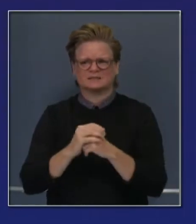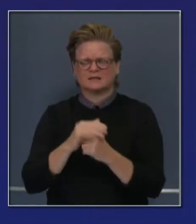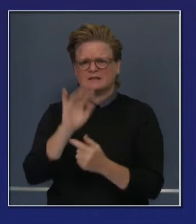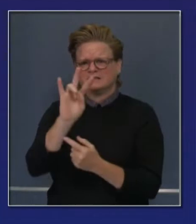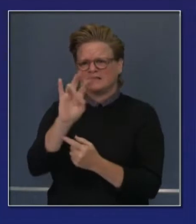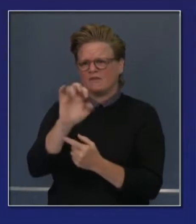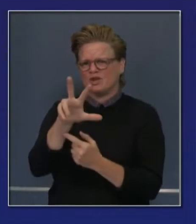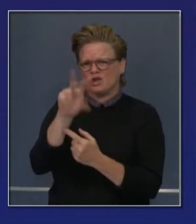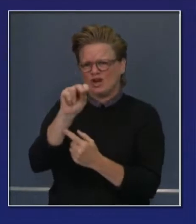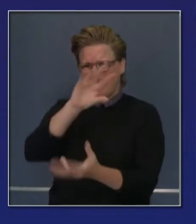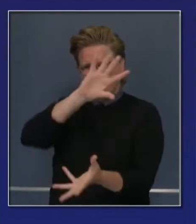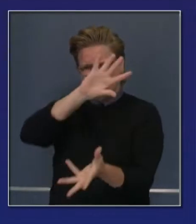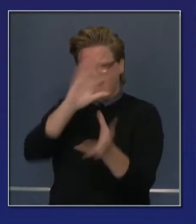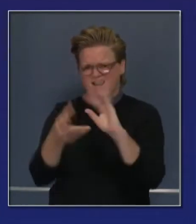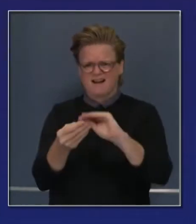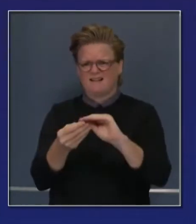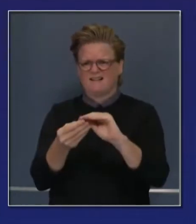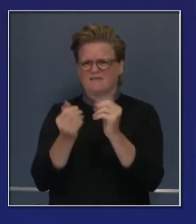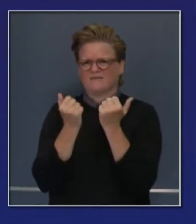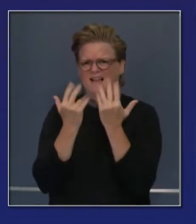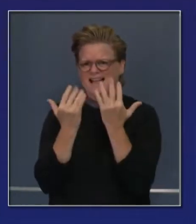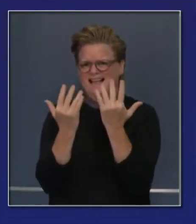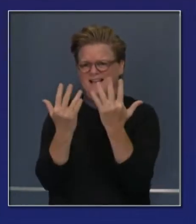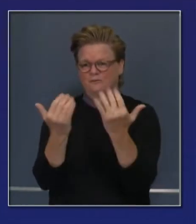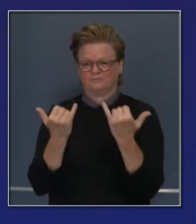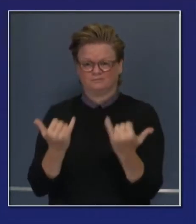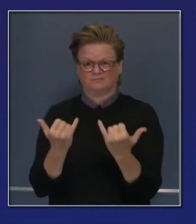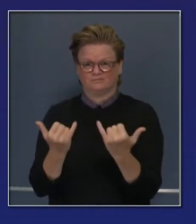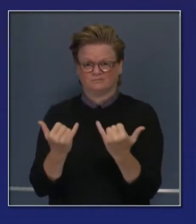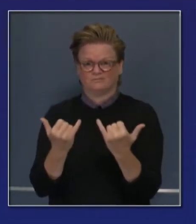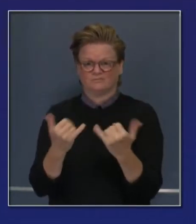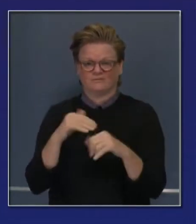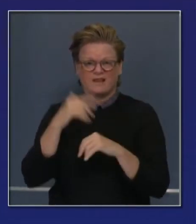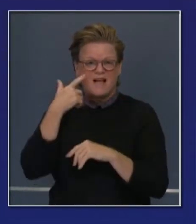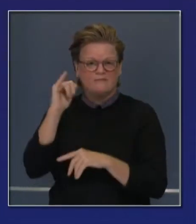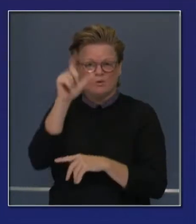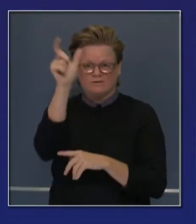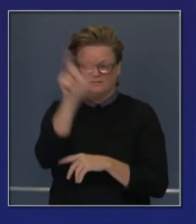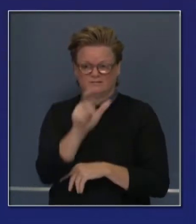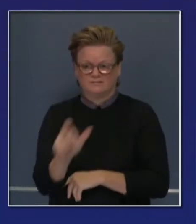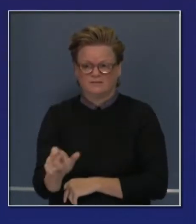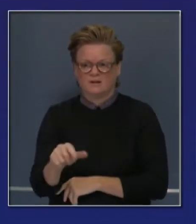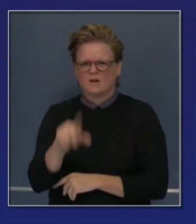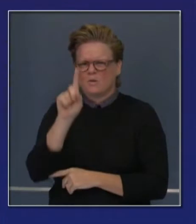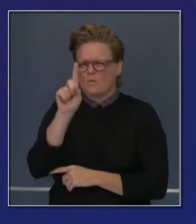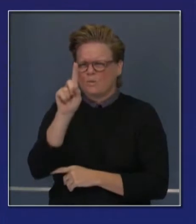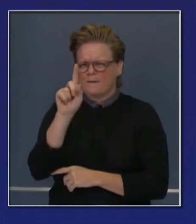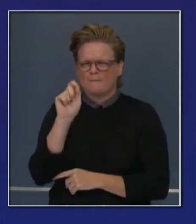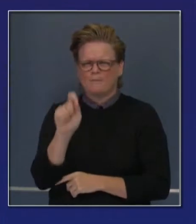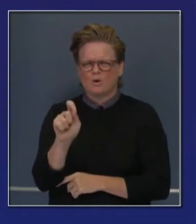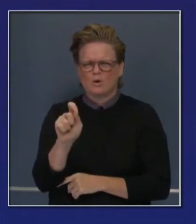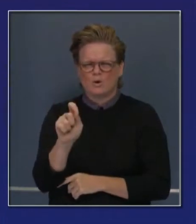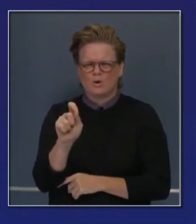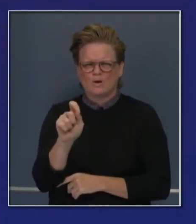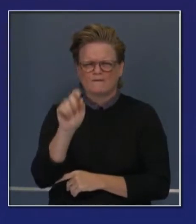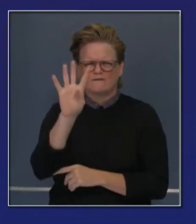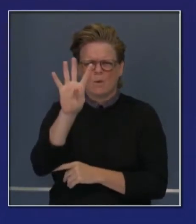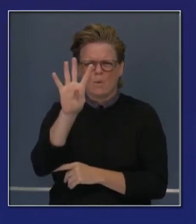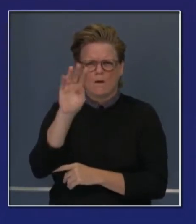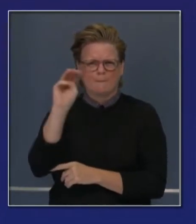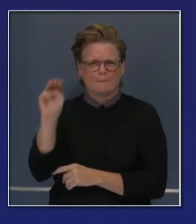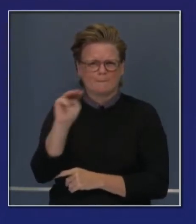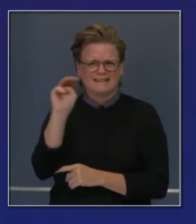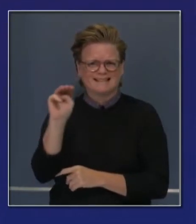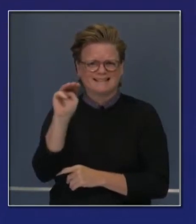across the state, representing about 1.4 million acres that have burned just in the